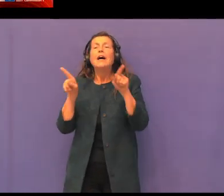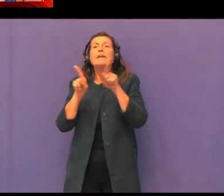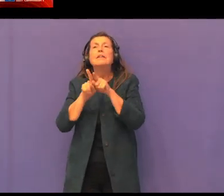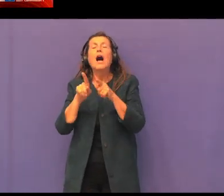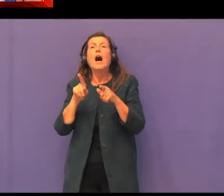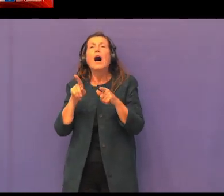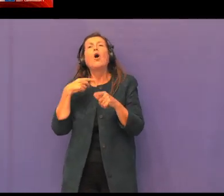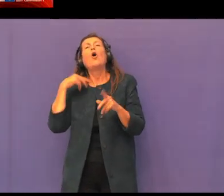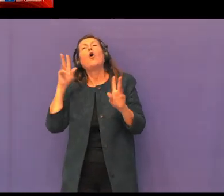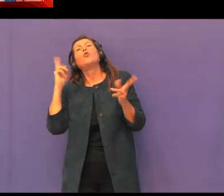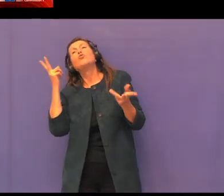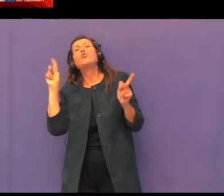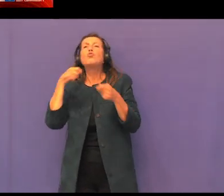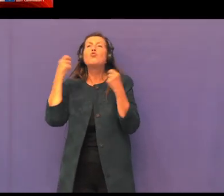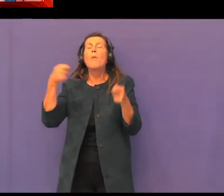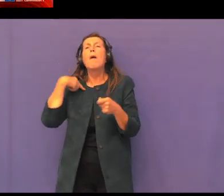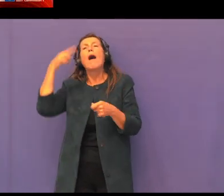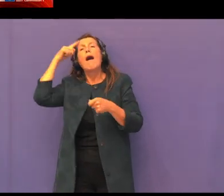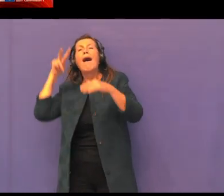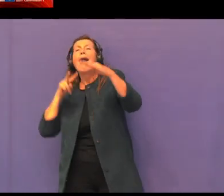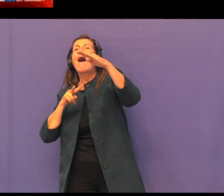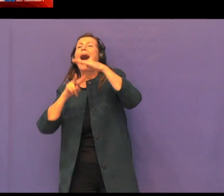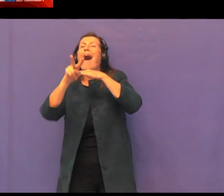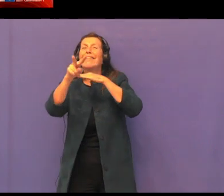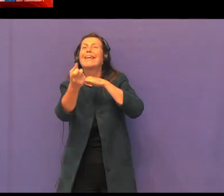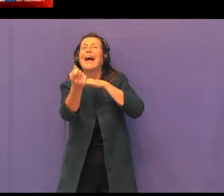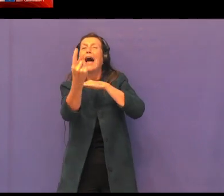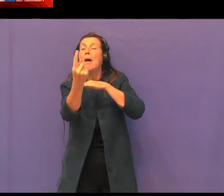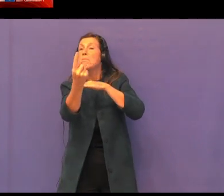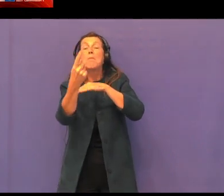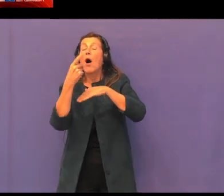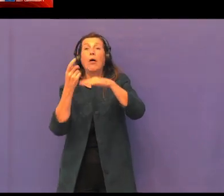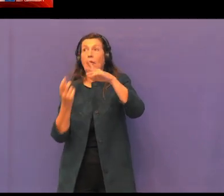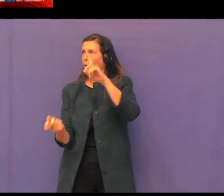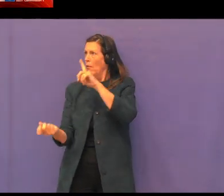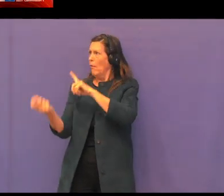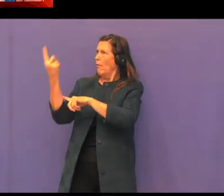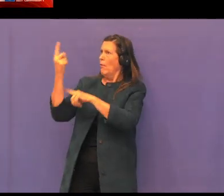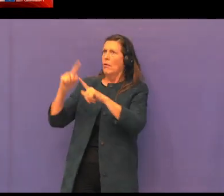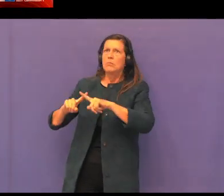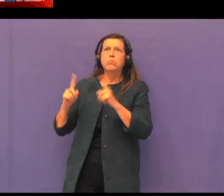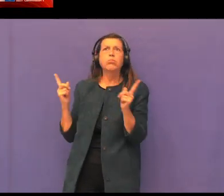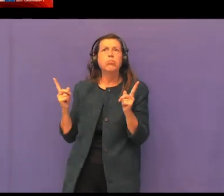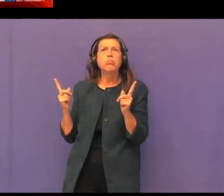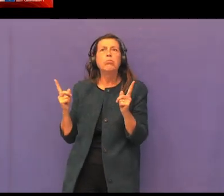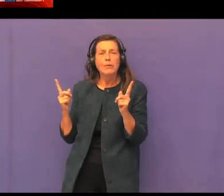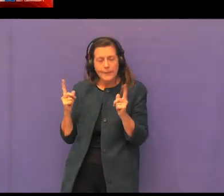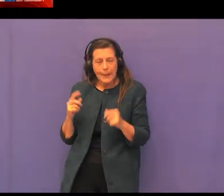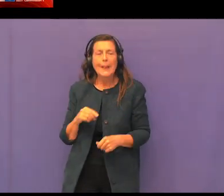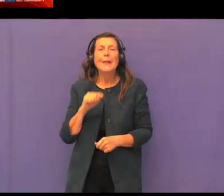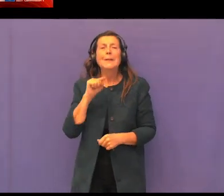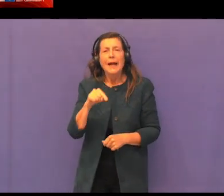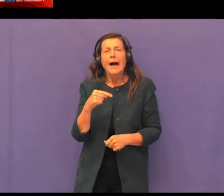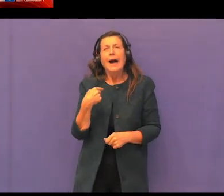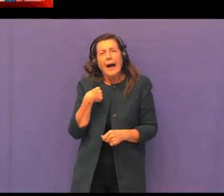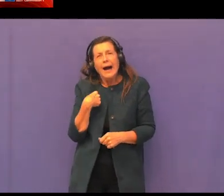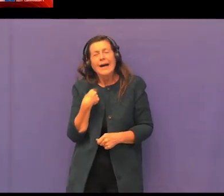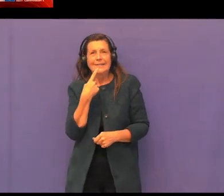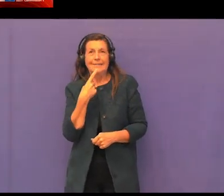translators, it seems to me, I would argue, are uniquely placed as